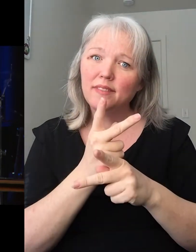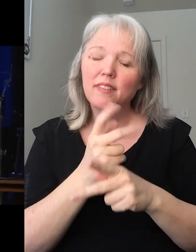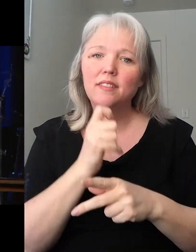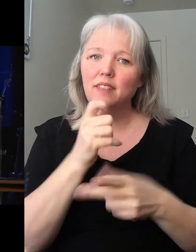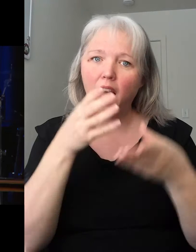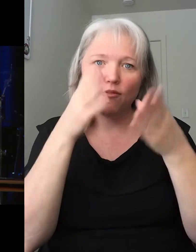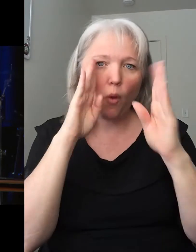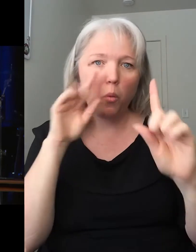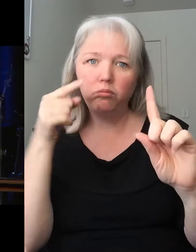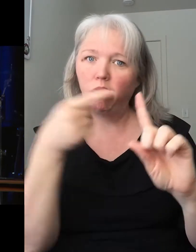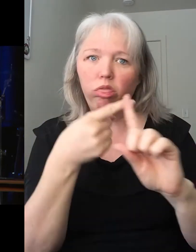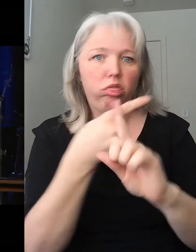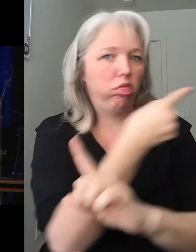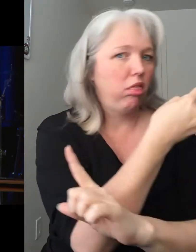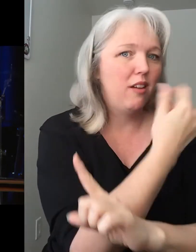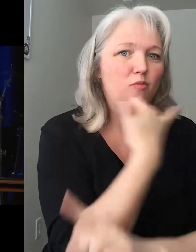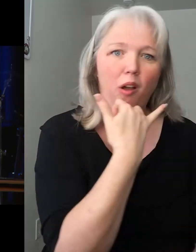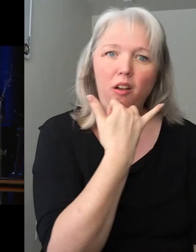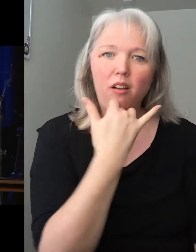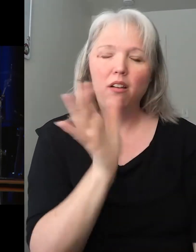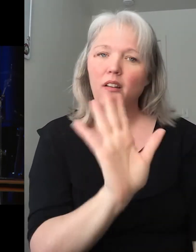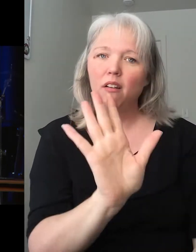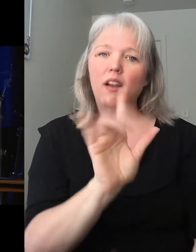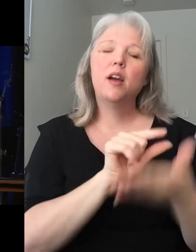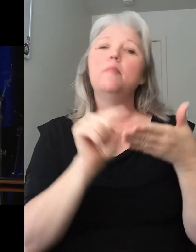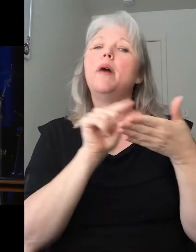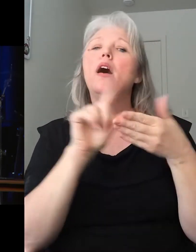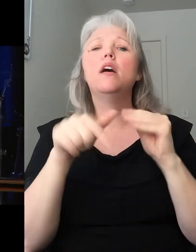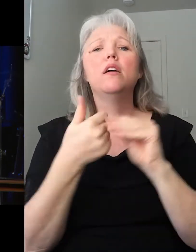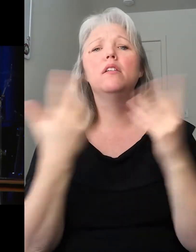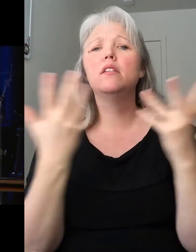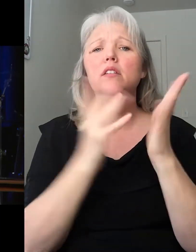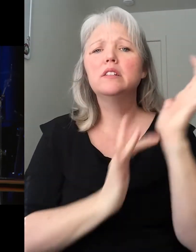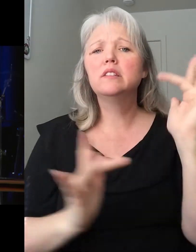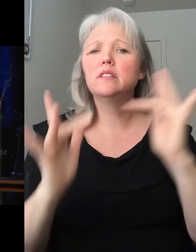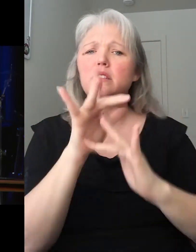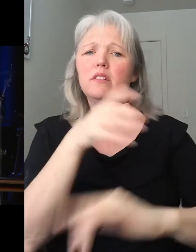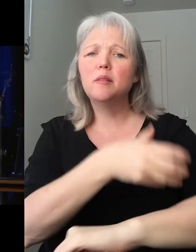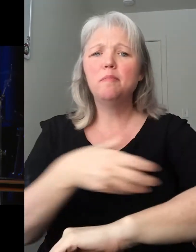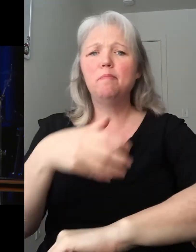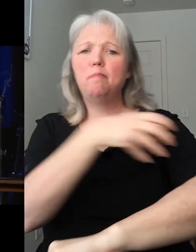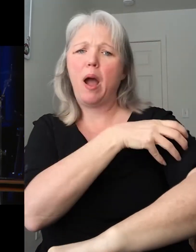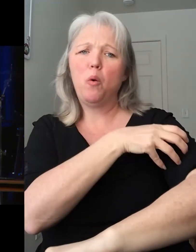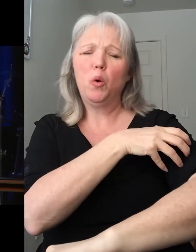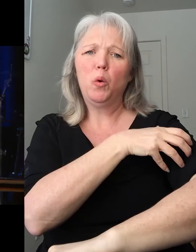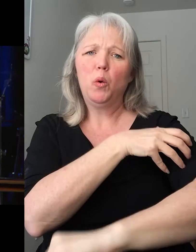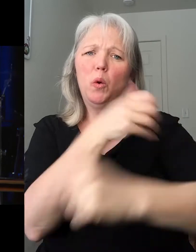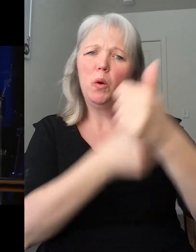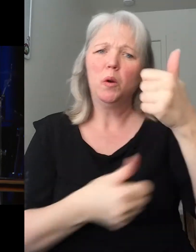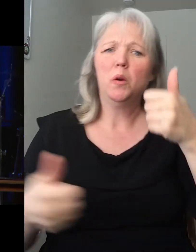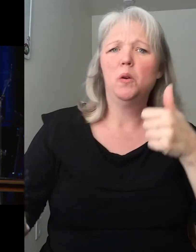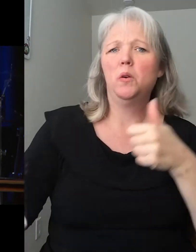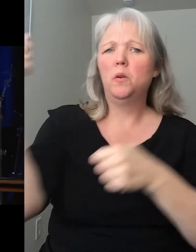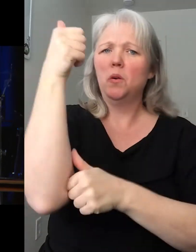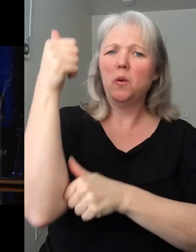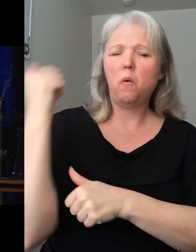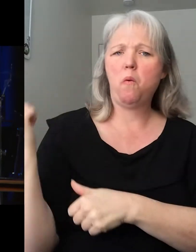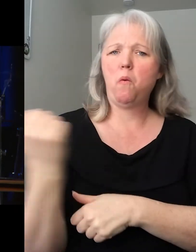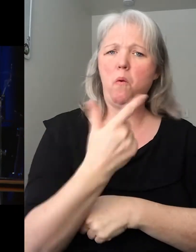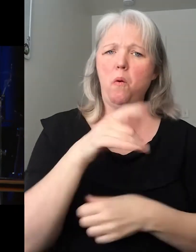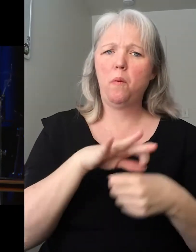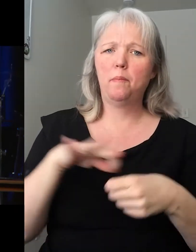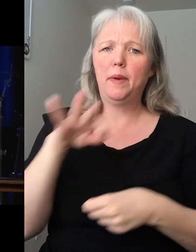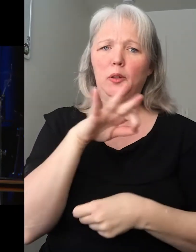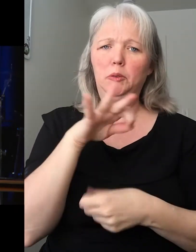get focused on the wrong thing. This is a passage about Jesus' power over all spiritual